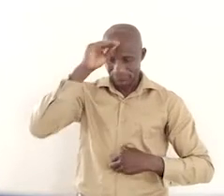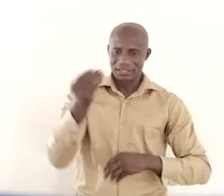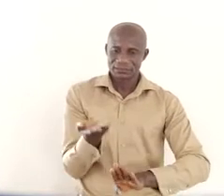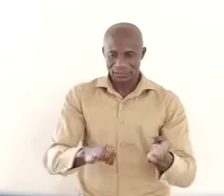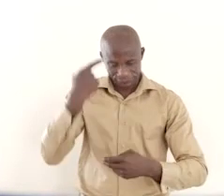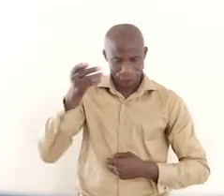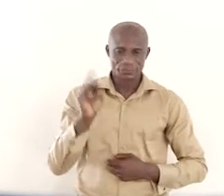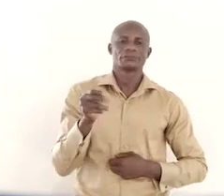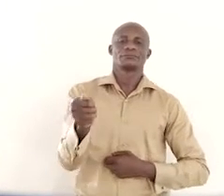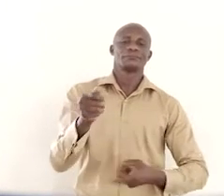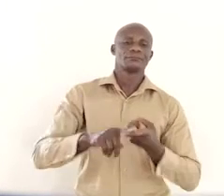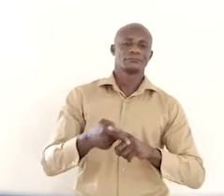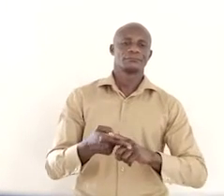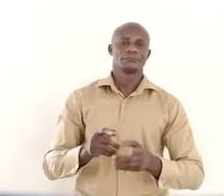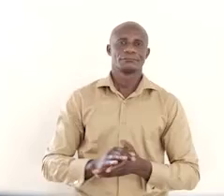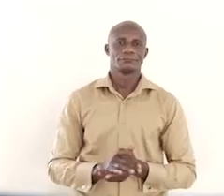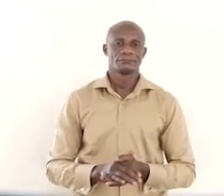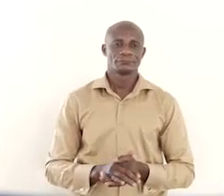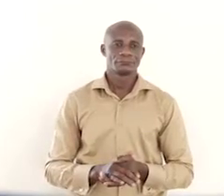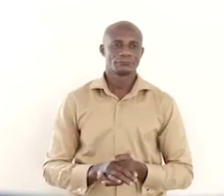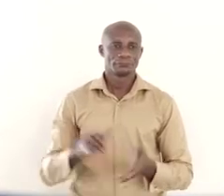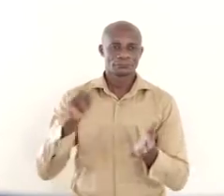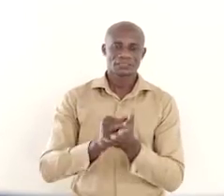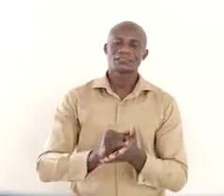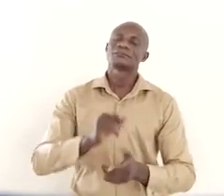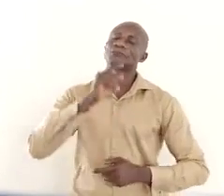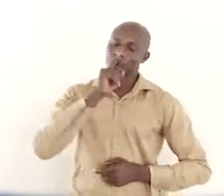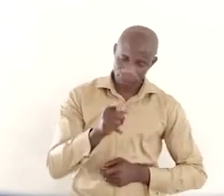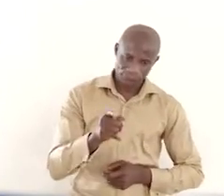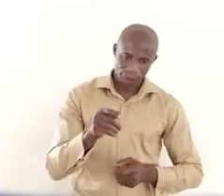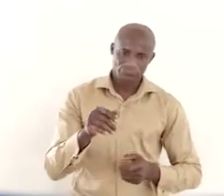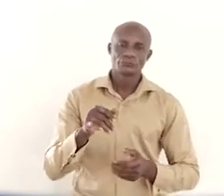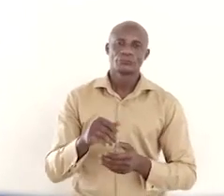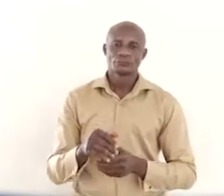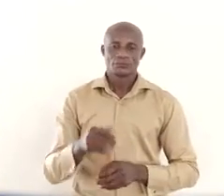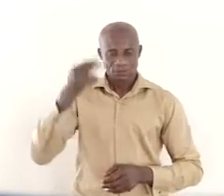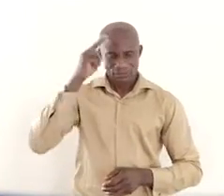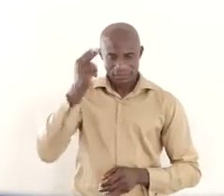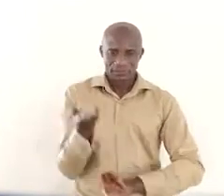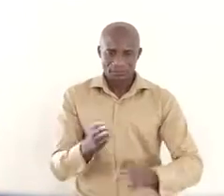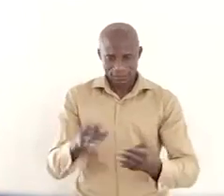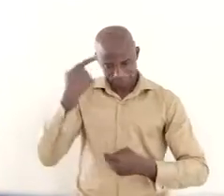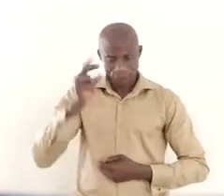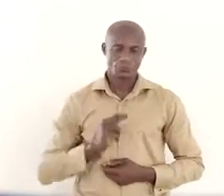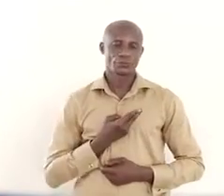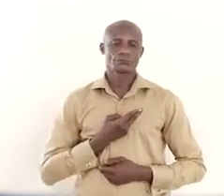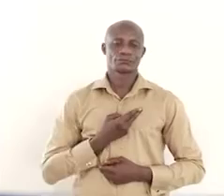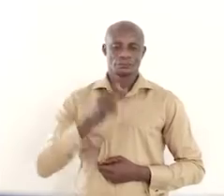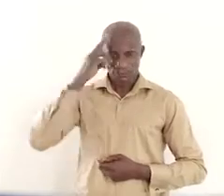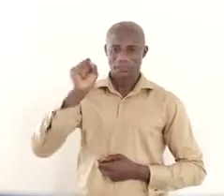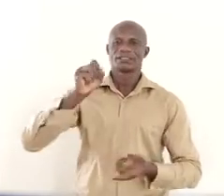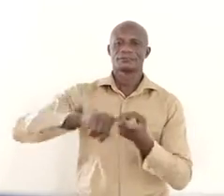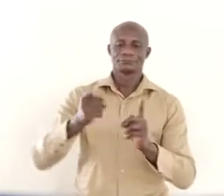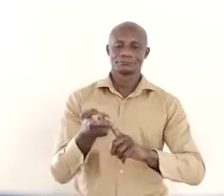friends. John chapter 15 verse 13. That is exactly what Jesus did. He laid down his life for us,